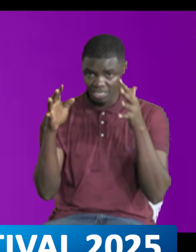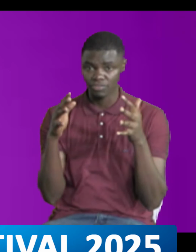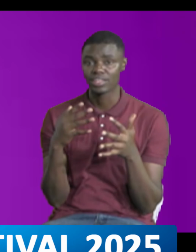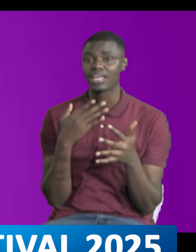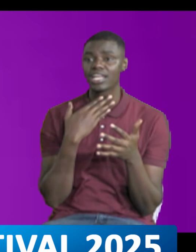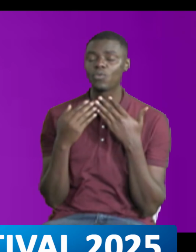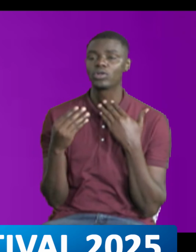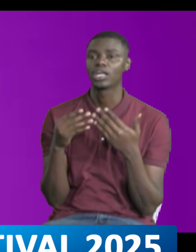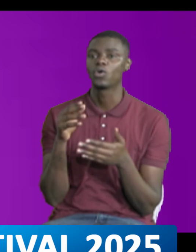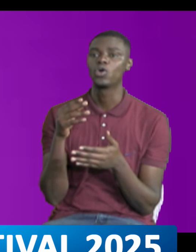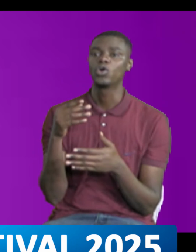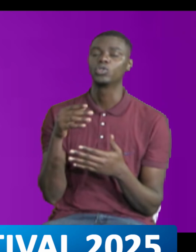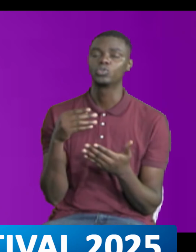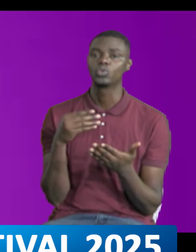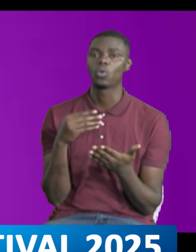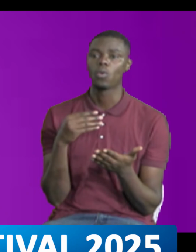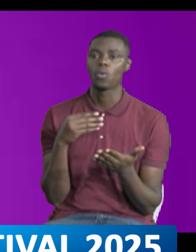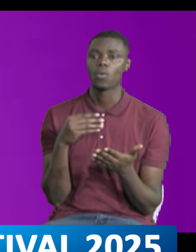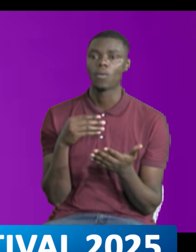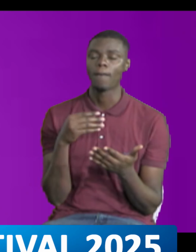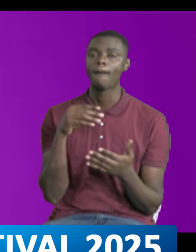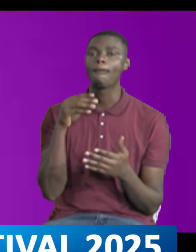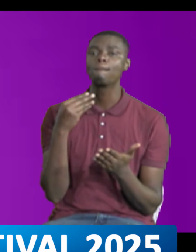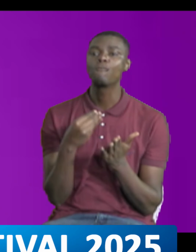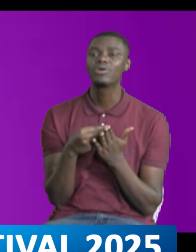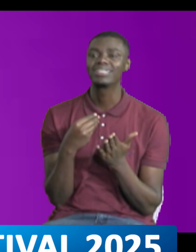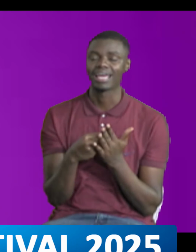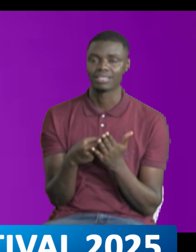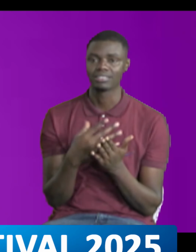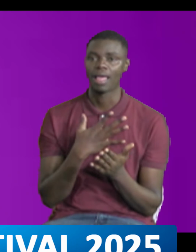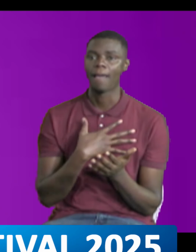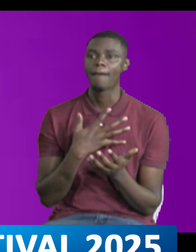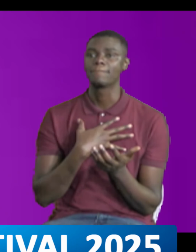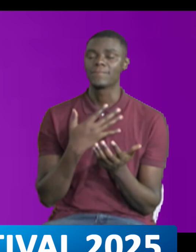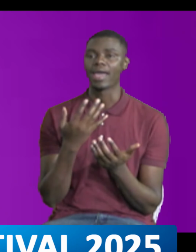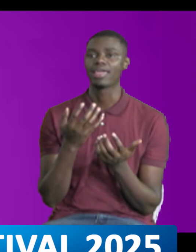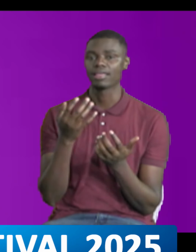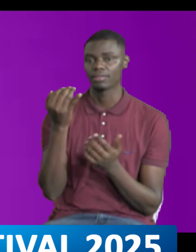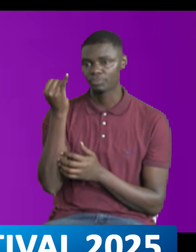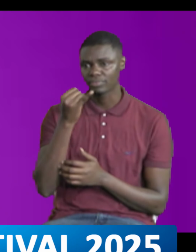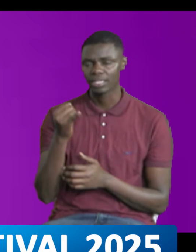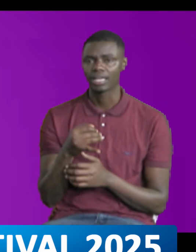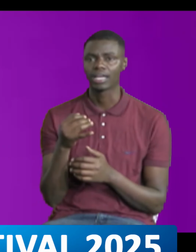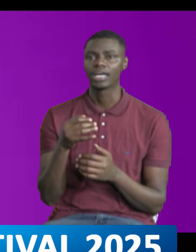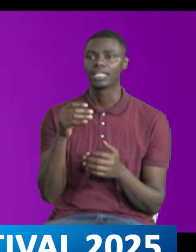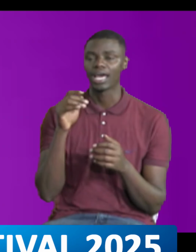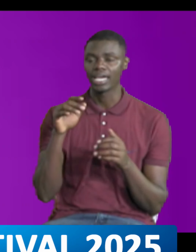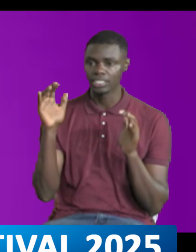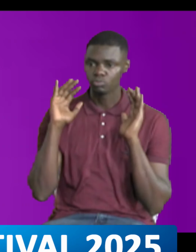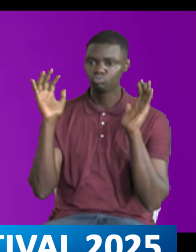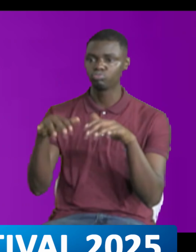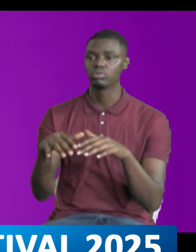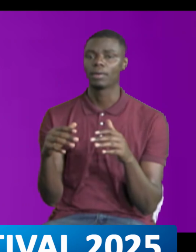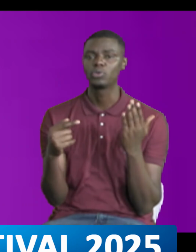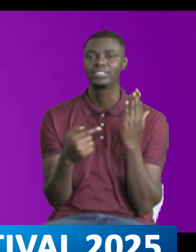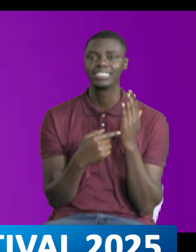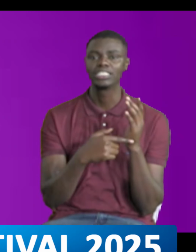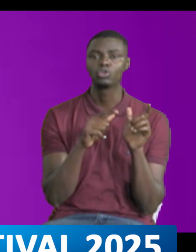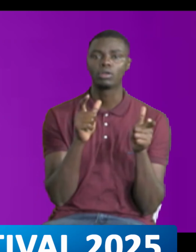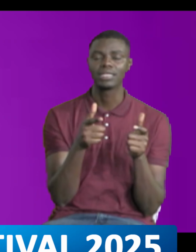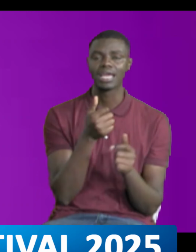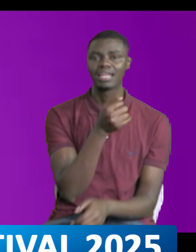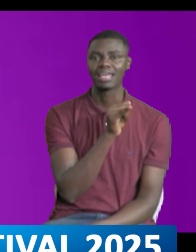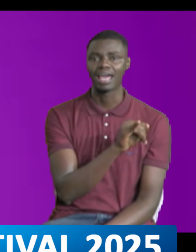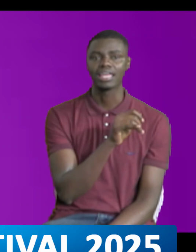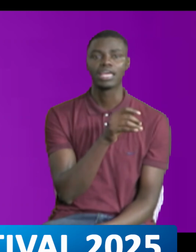to monetize my craft, I just need to be in this particular section. If there's anything to do with digital media and AI,